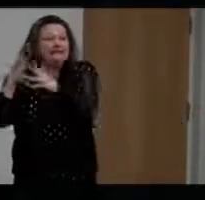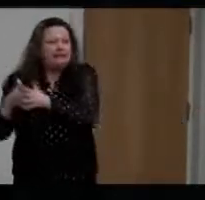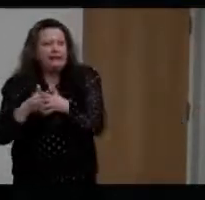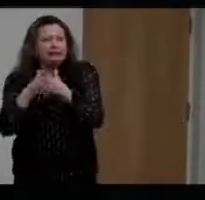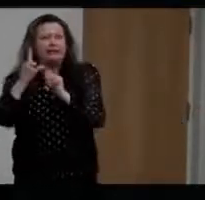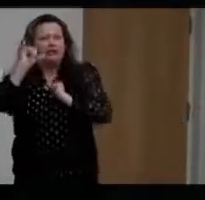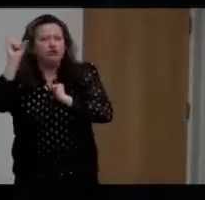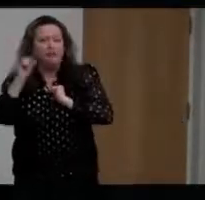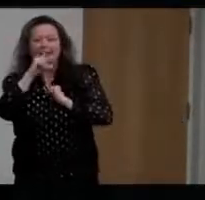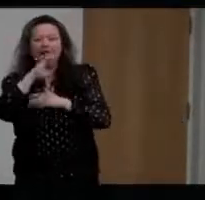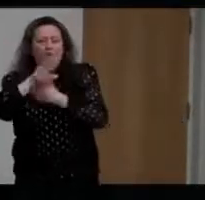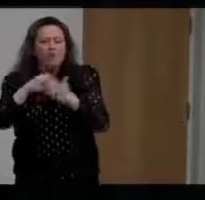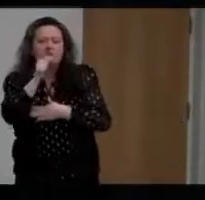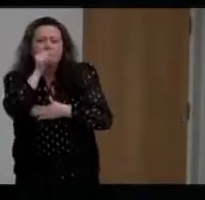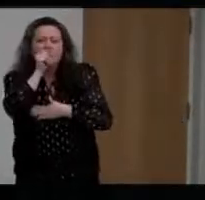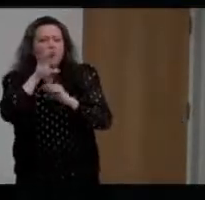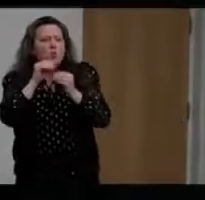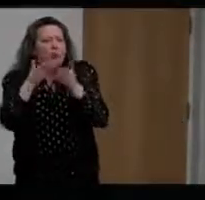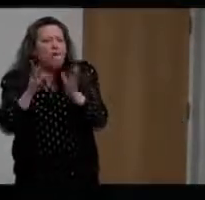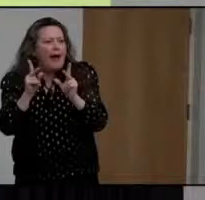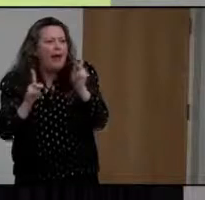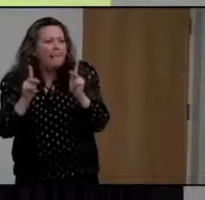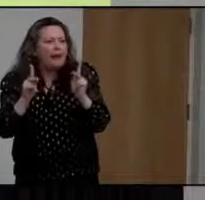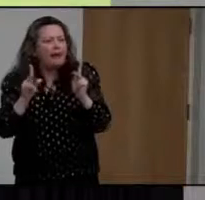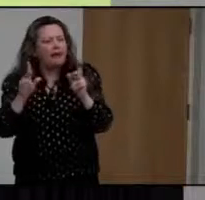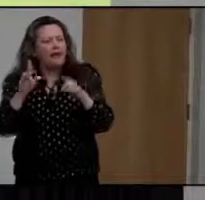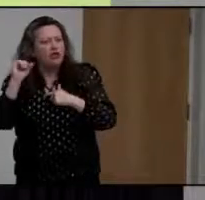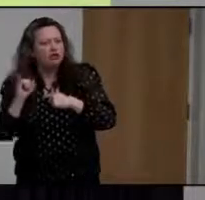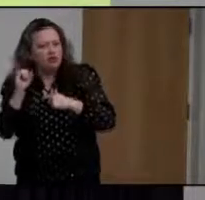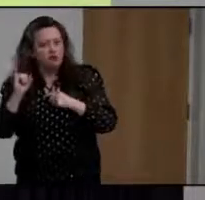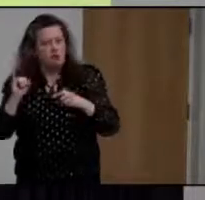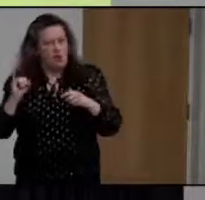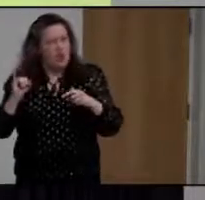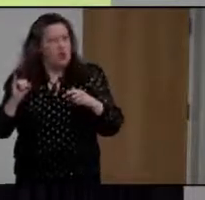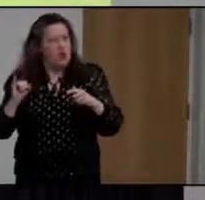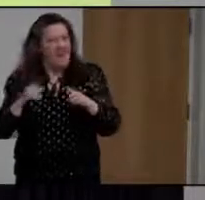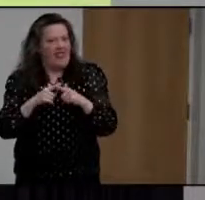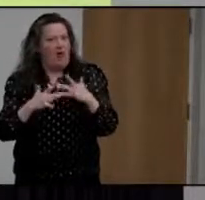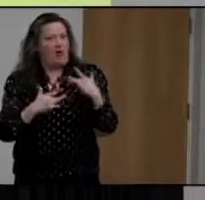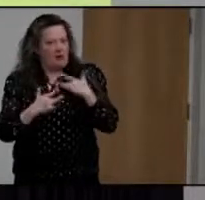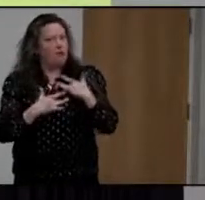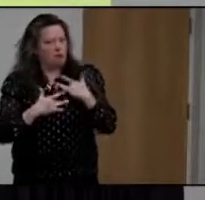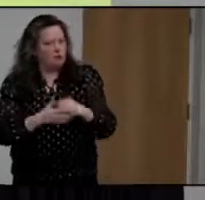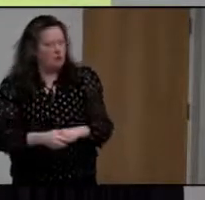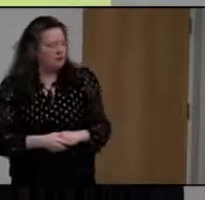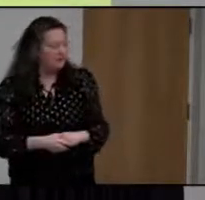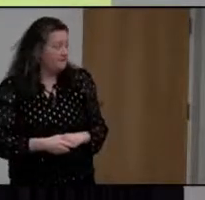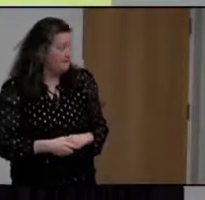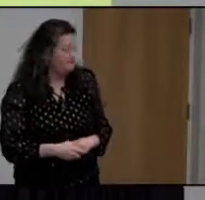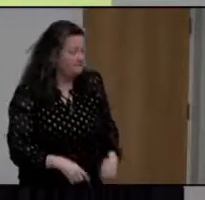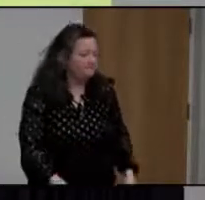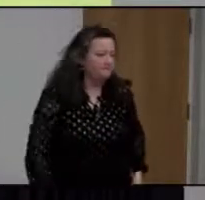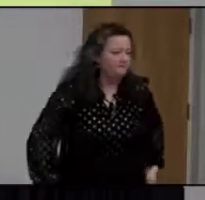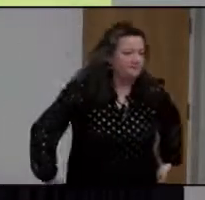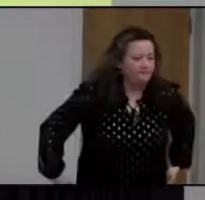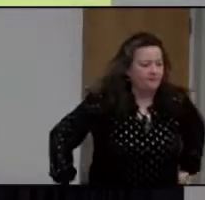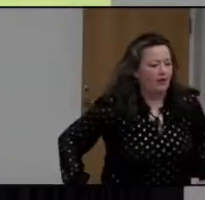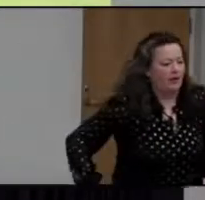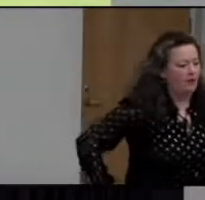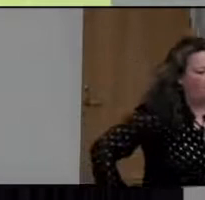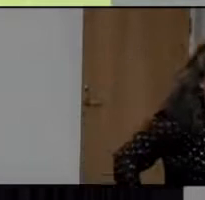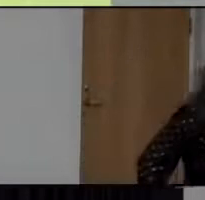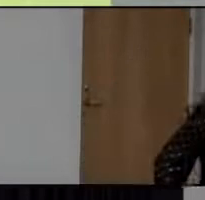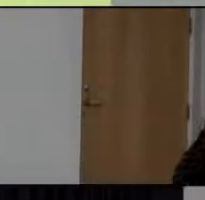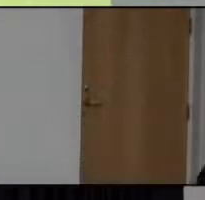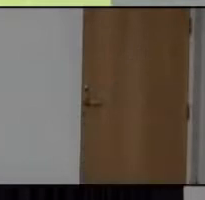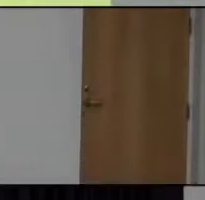Fitbit data. Yep. And I think Ross might have more to say about that, but yeah. Well, it's funny because, so